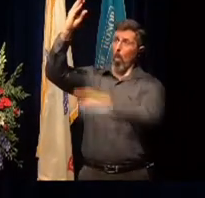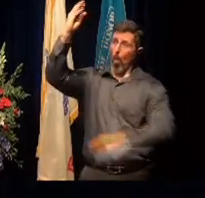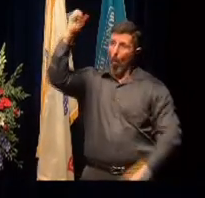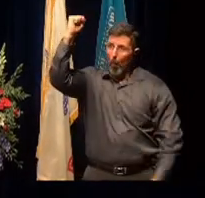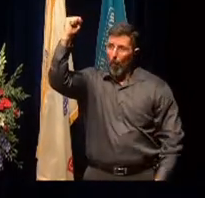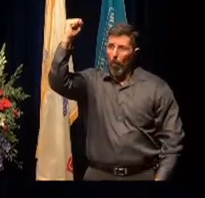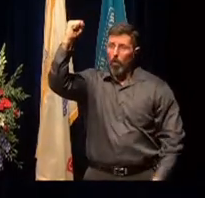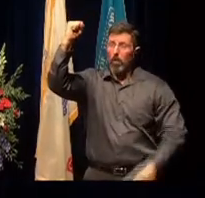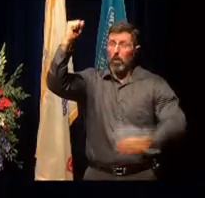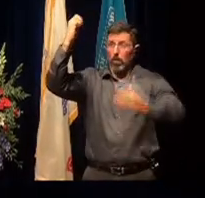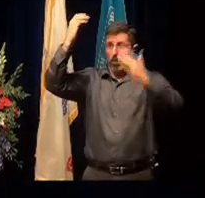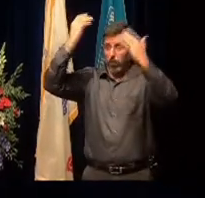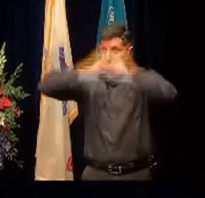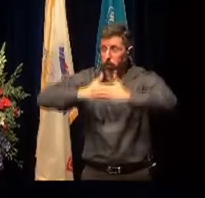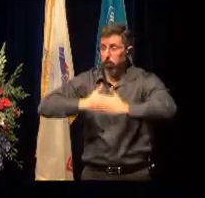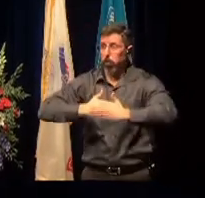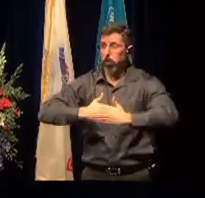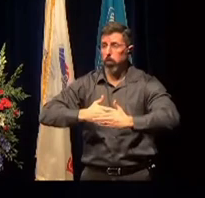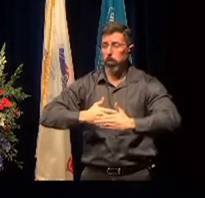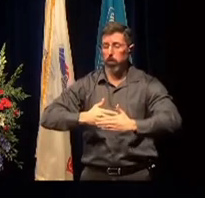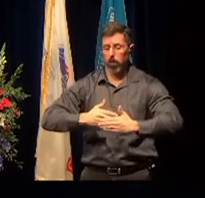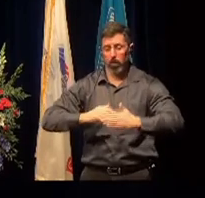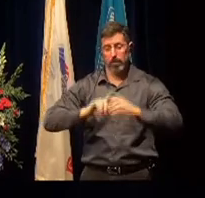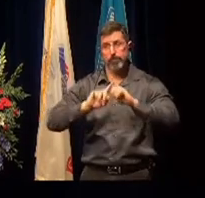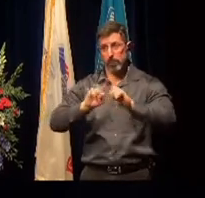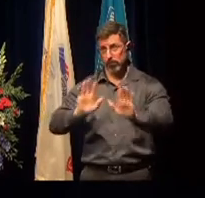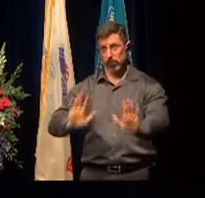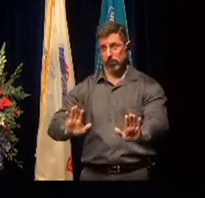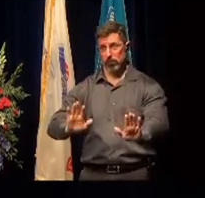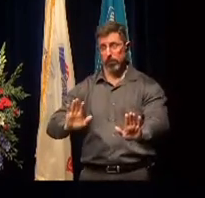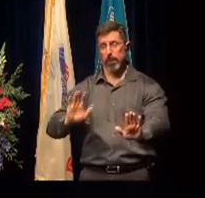shine, but God